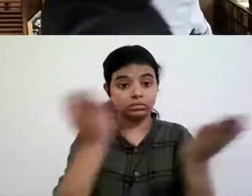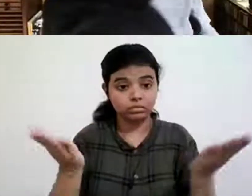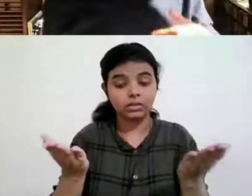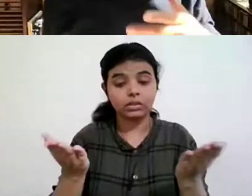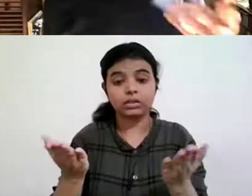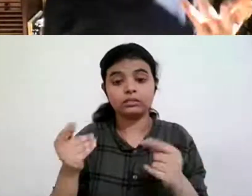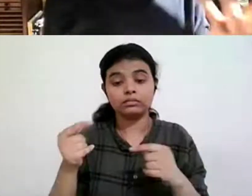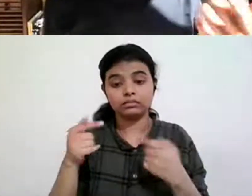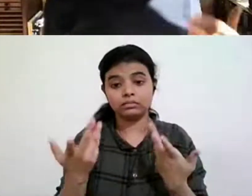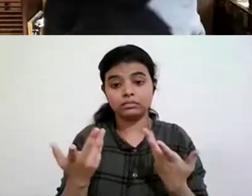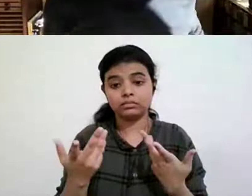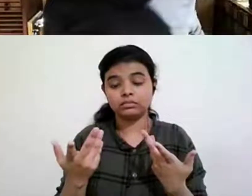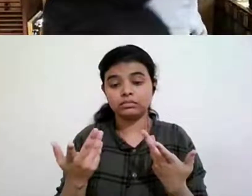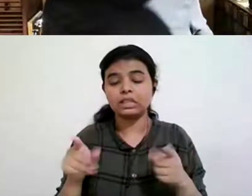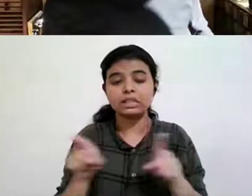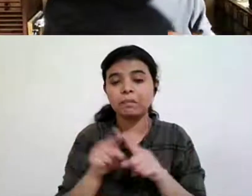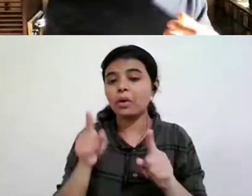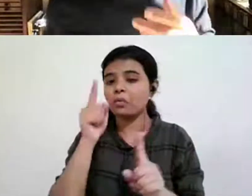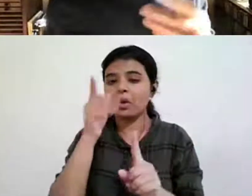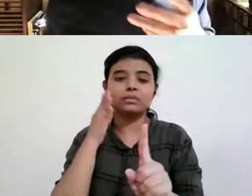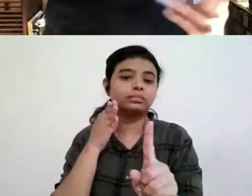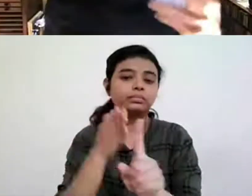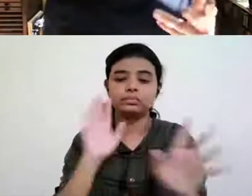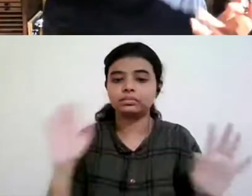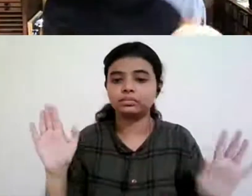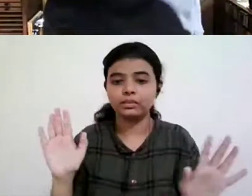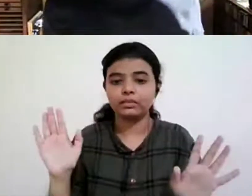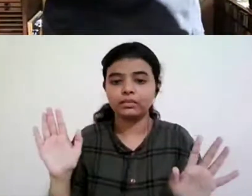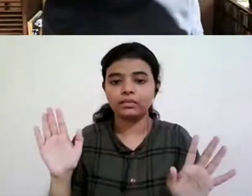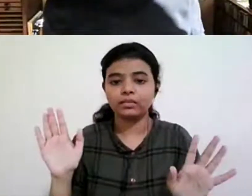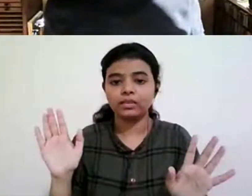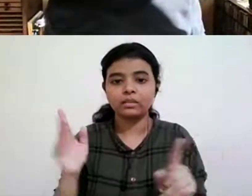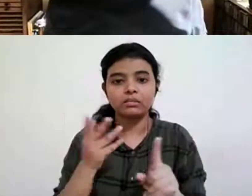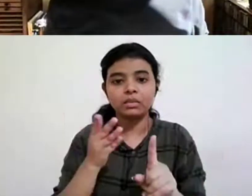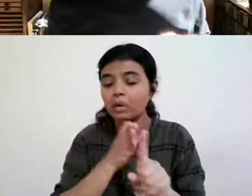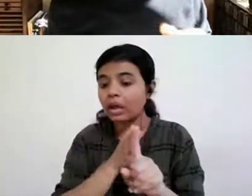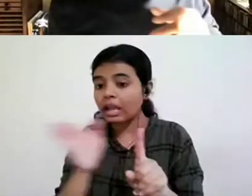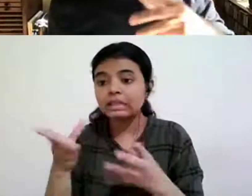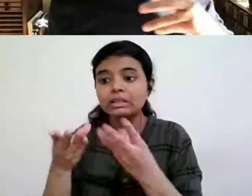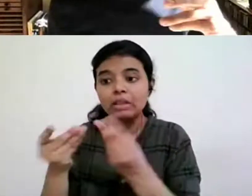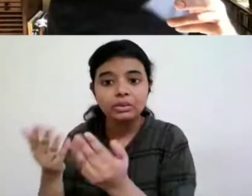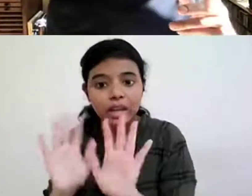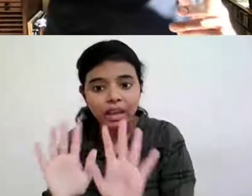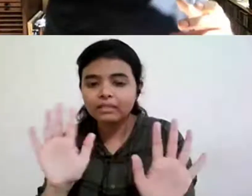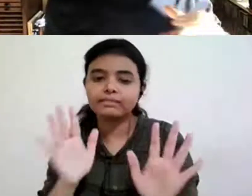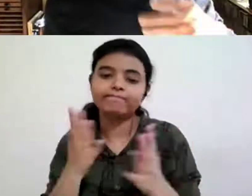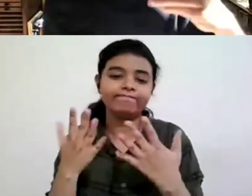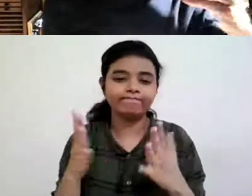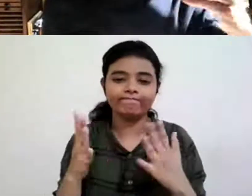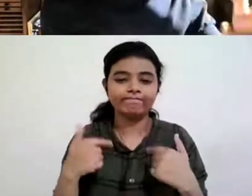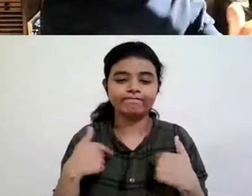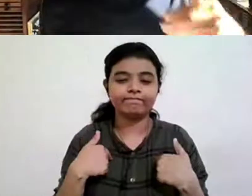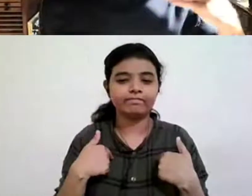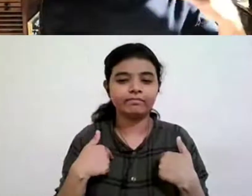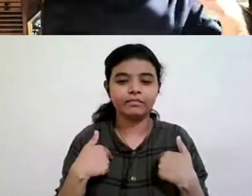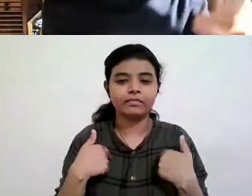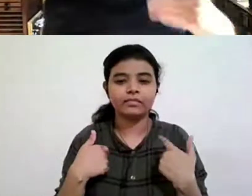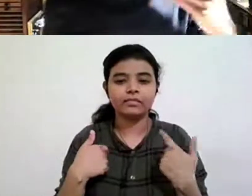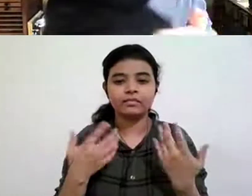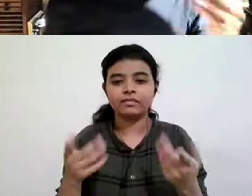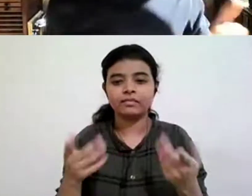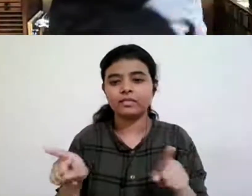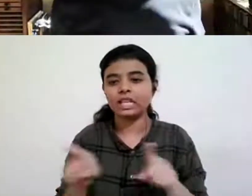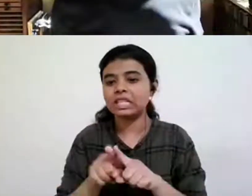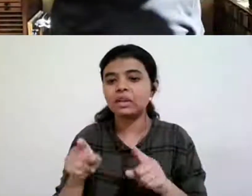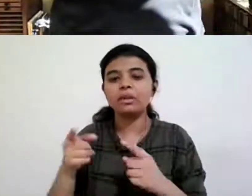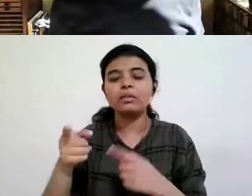just one approach. They're not the ultimate solution, because we would have to